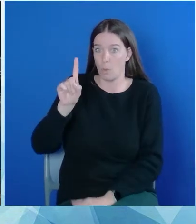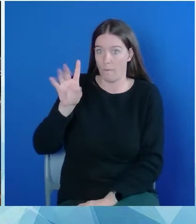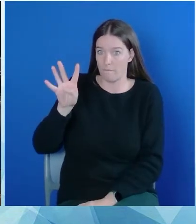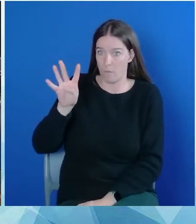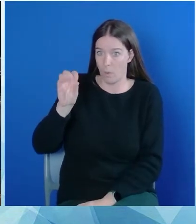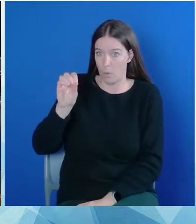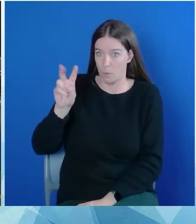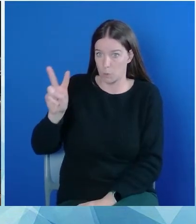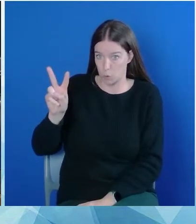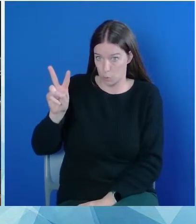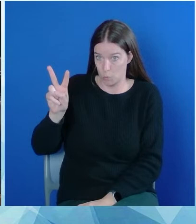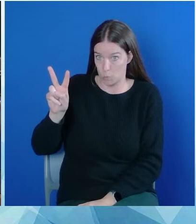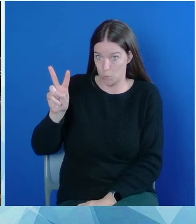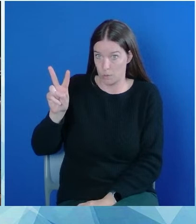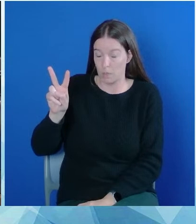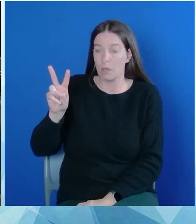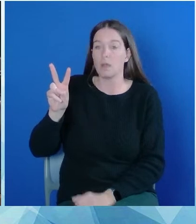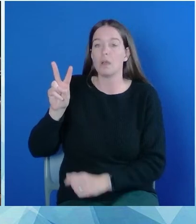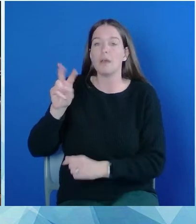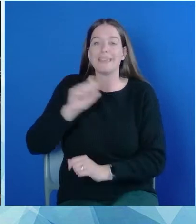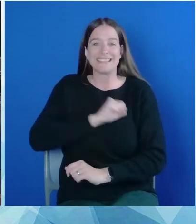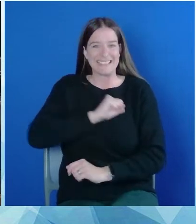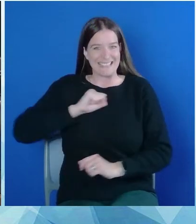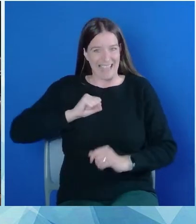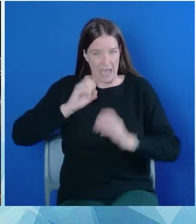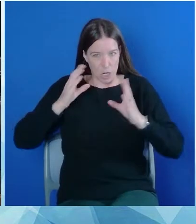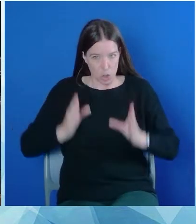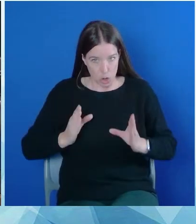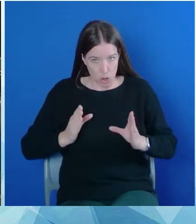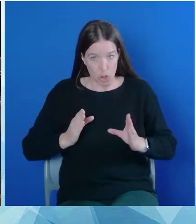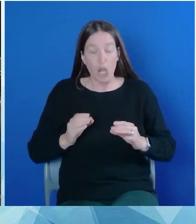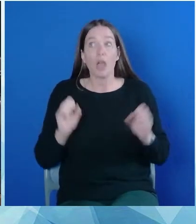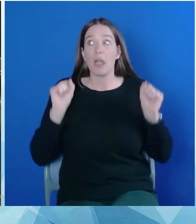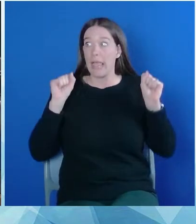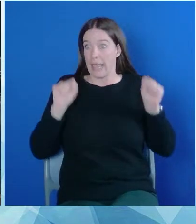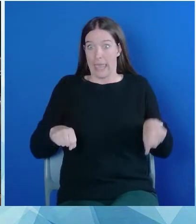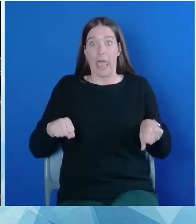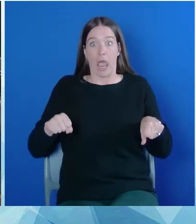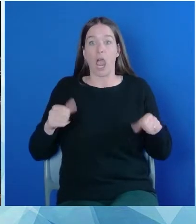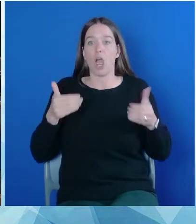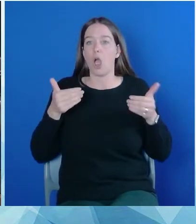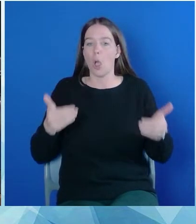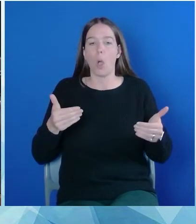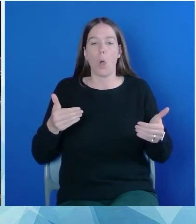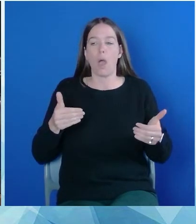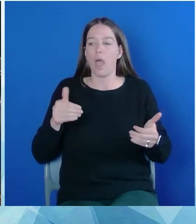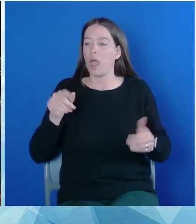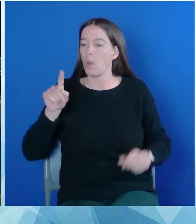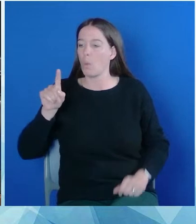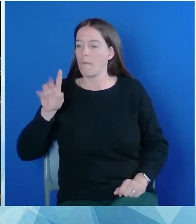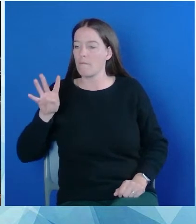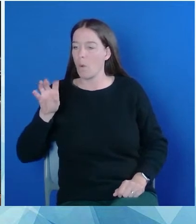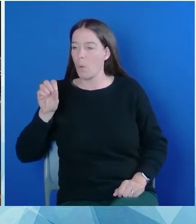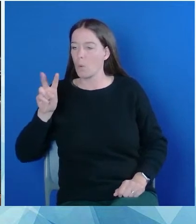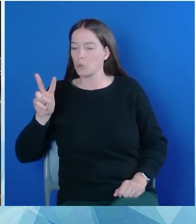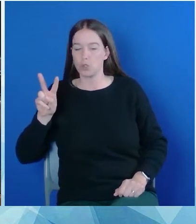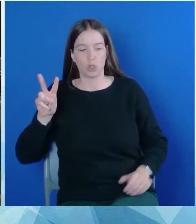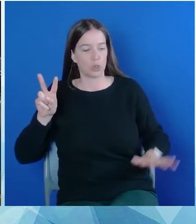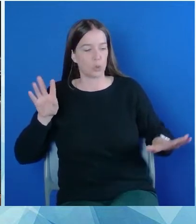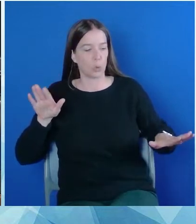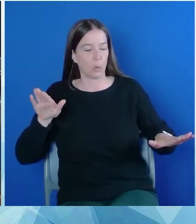the senator can choose to add 1402 to our Sunrise bill and